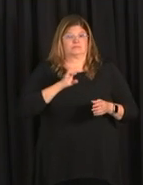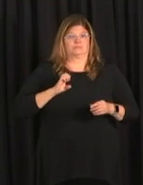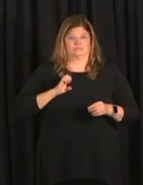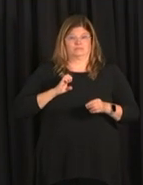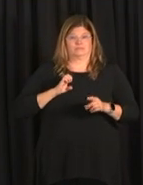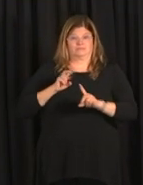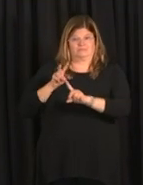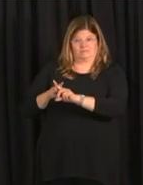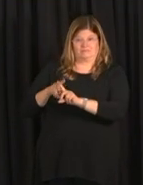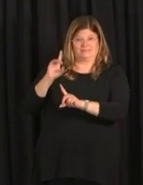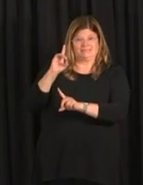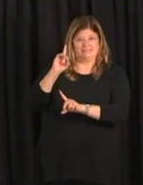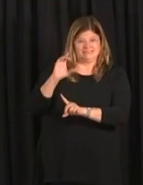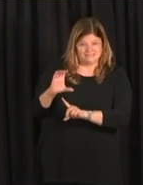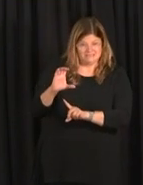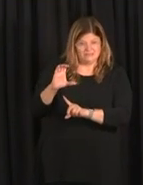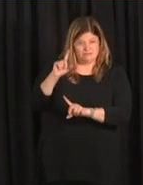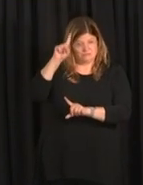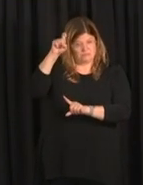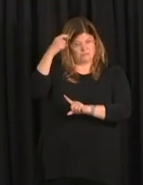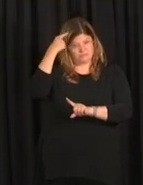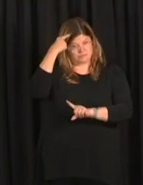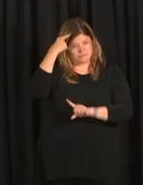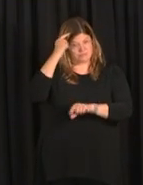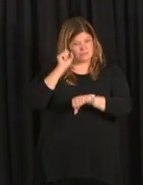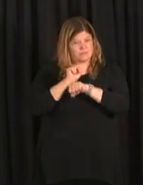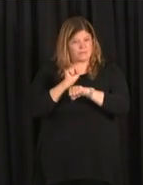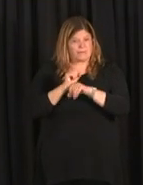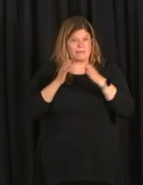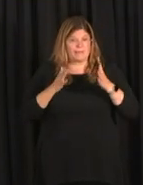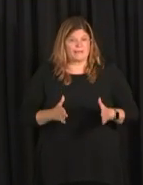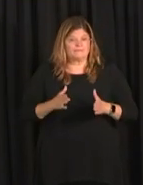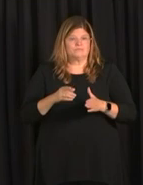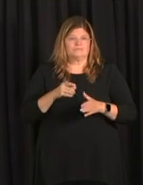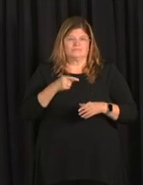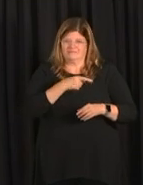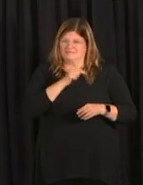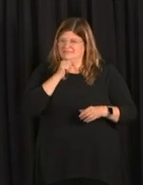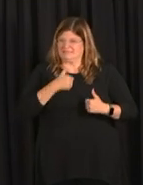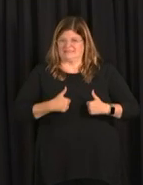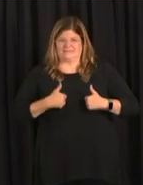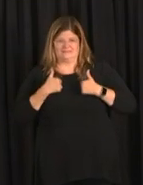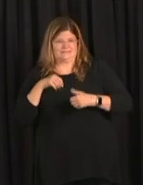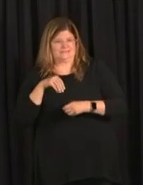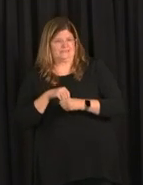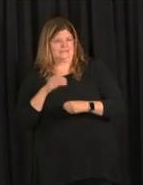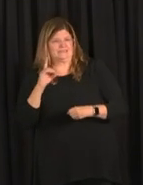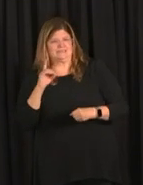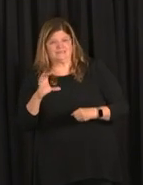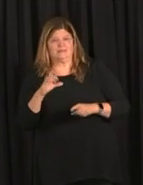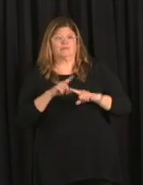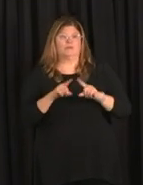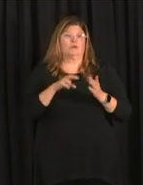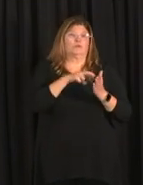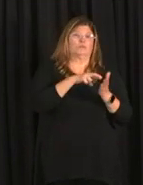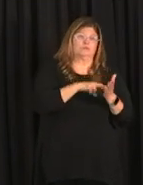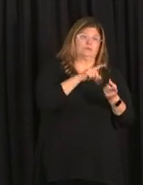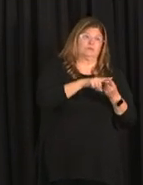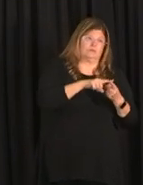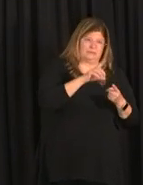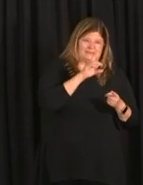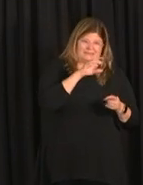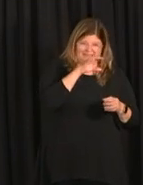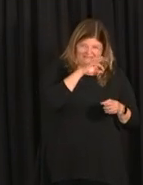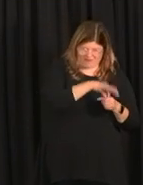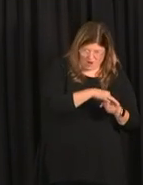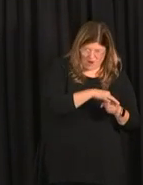to the board to support the administration of the election. However, some of these employees may not currently reside or be registered to vote in the district, making them ineligible